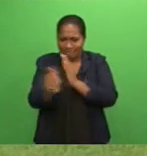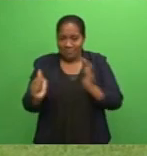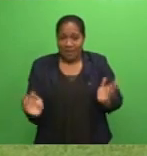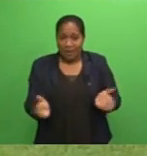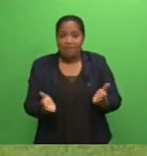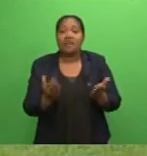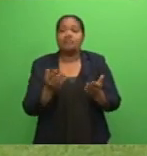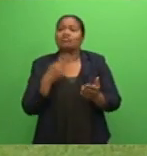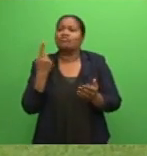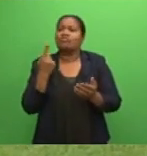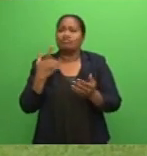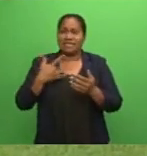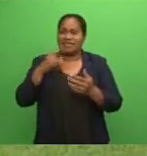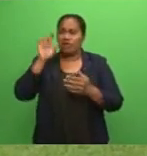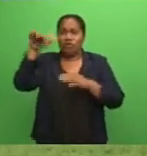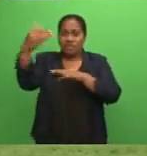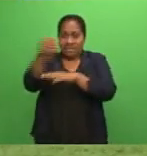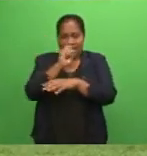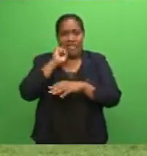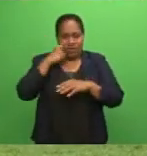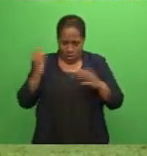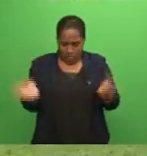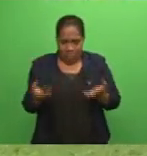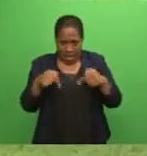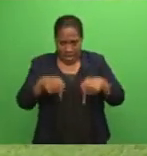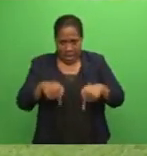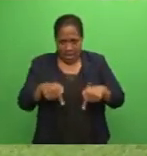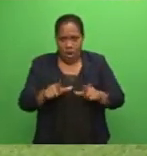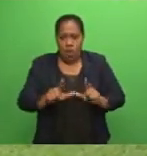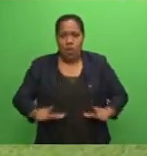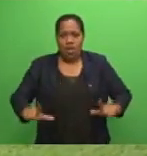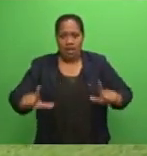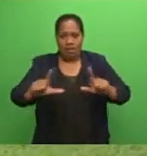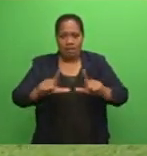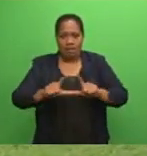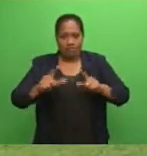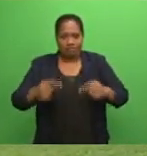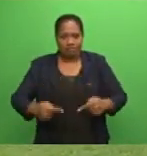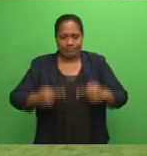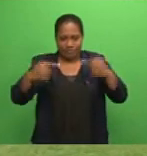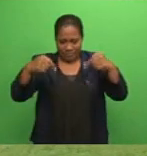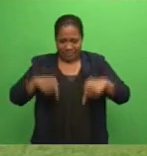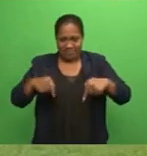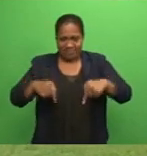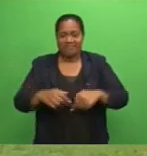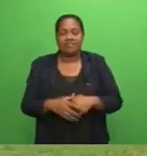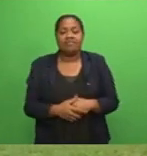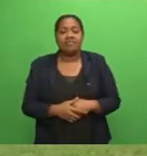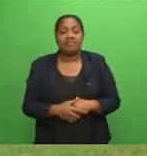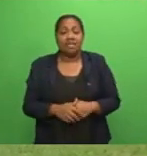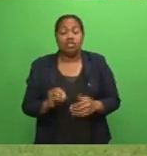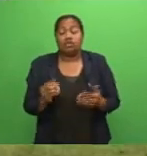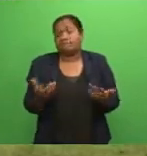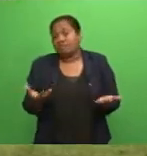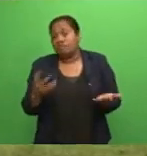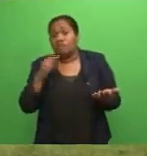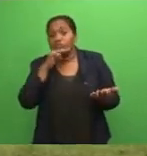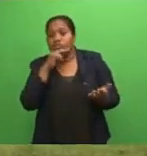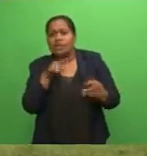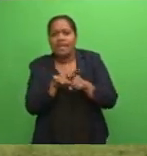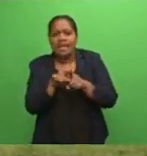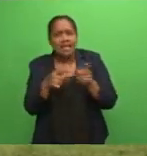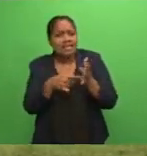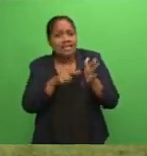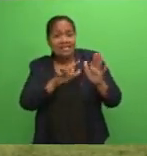based overseas will be playing in the local domestic competition. So the boys, like the Tailevu